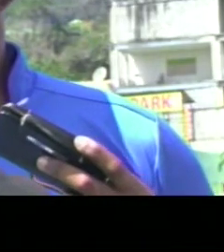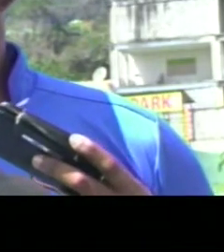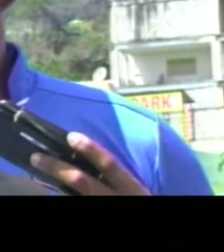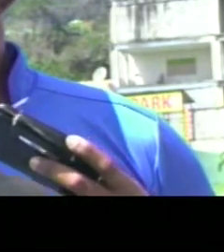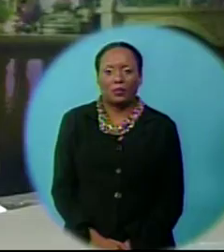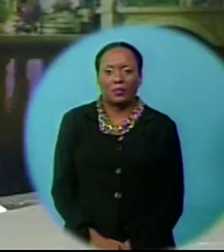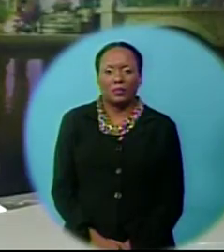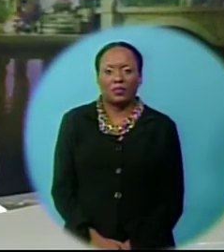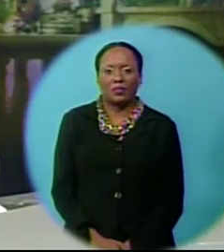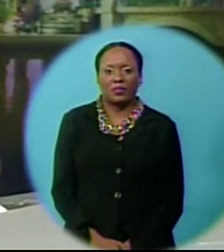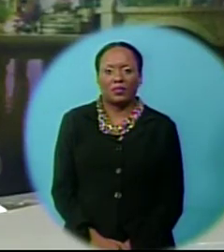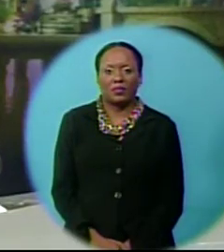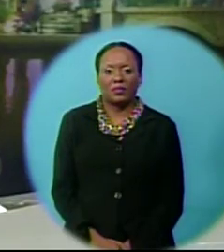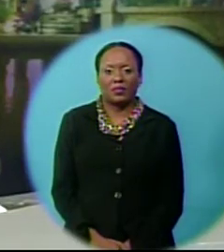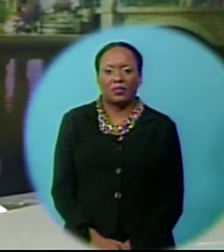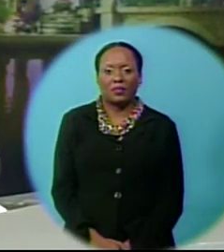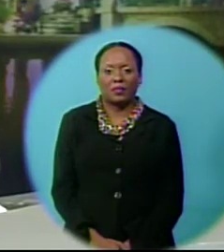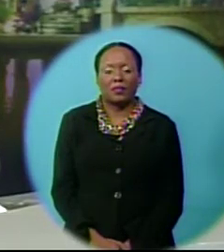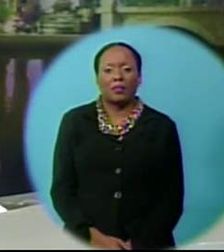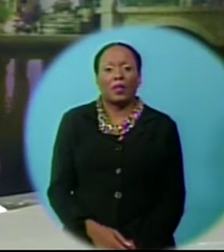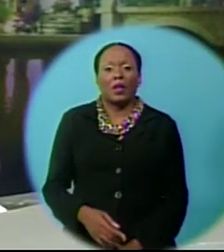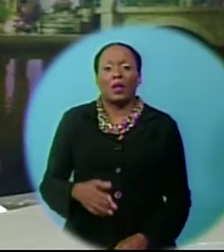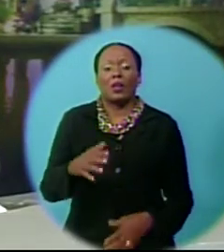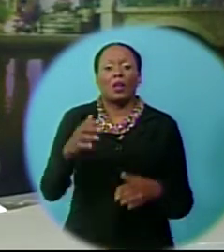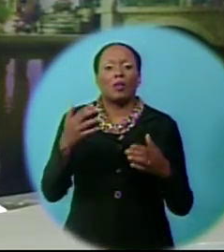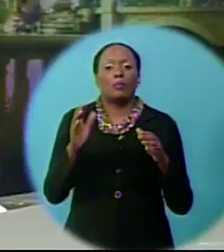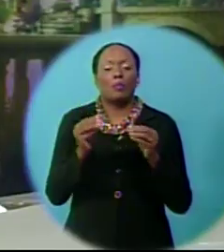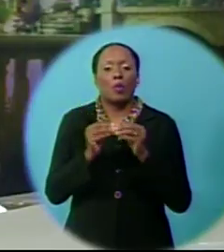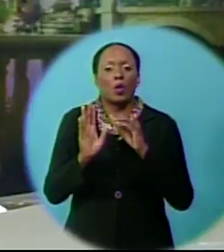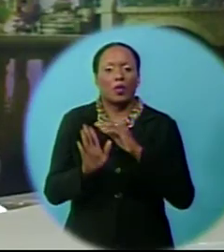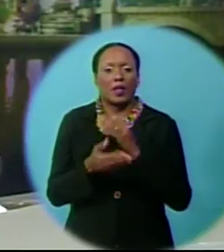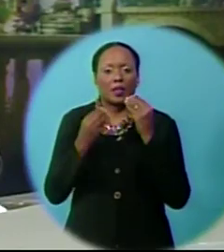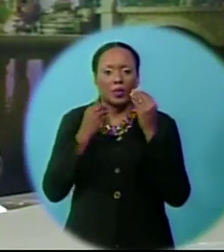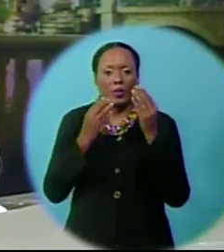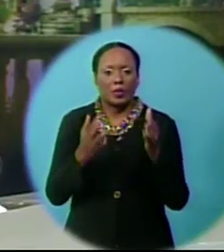Wednesday. It was a batting collapse of epic proportion as England